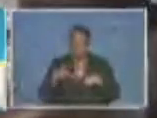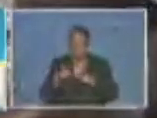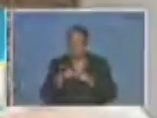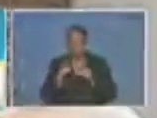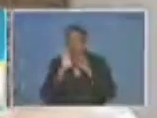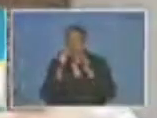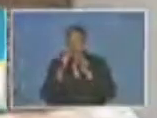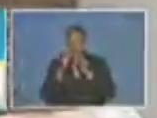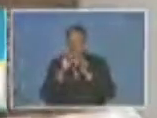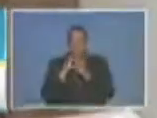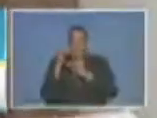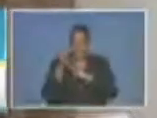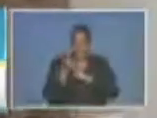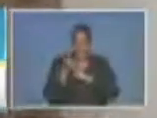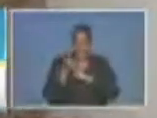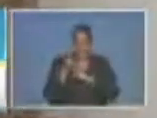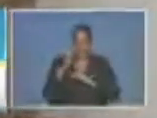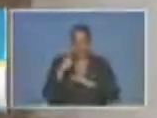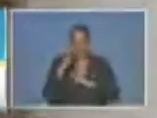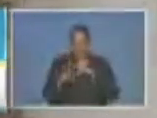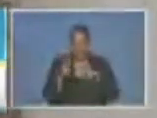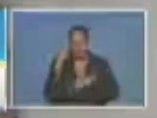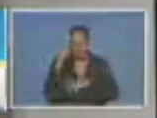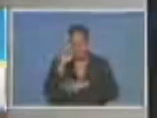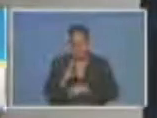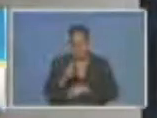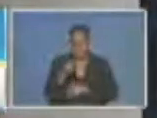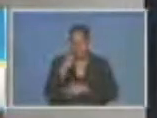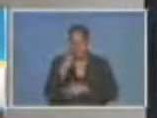sensitizing the public on the need to feed. For the Bahamas Tonight, I'm LaDawn Davis.